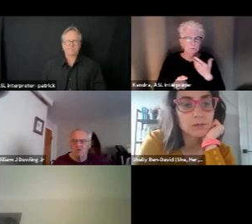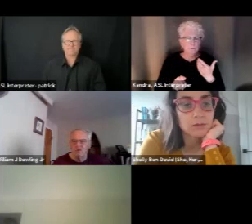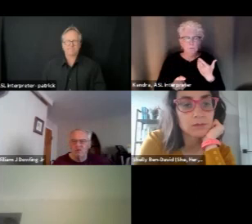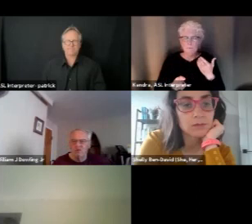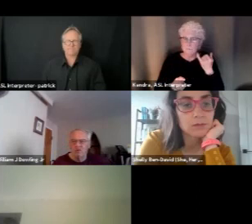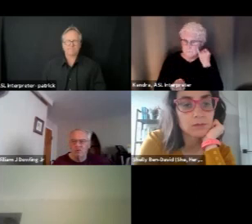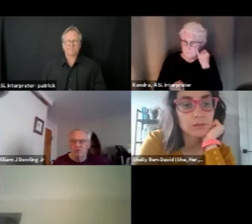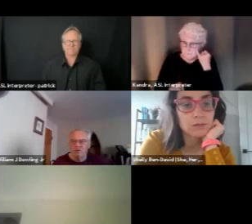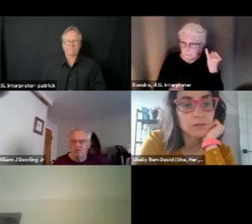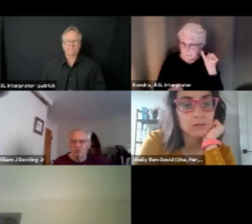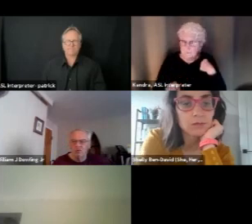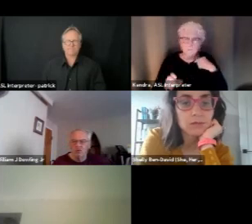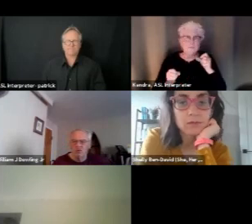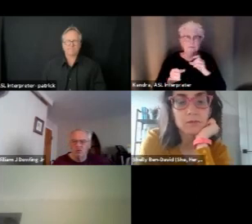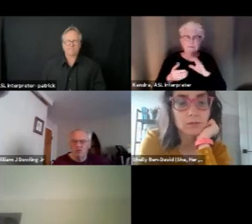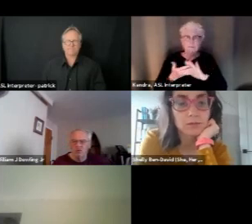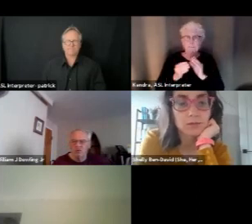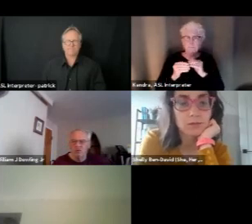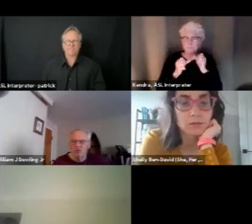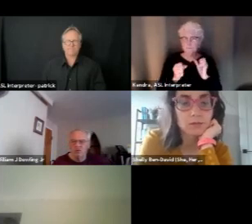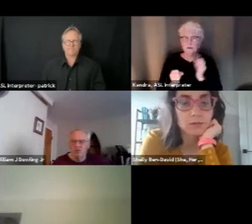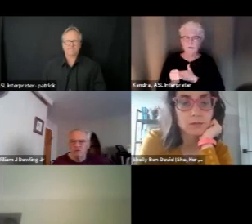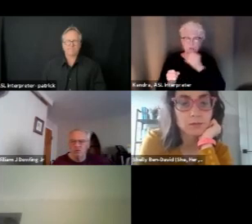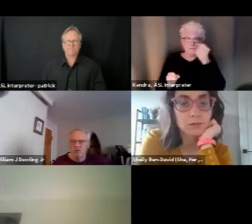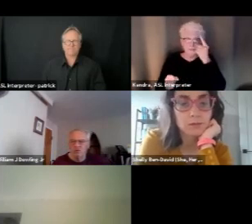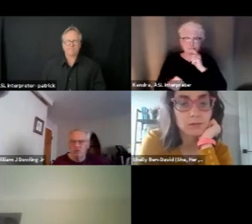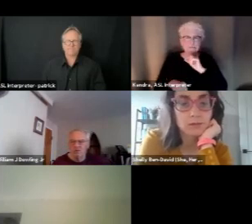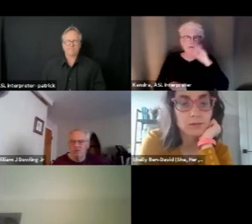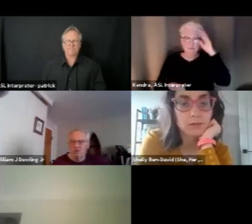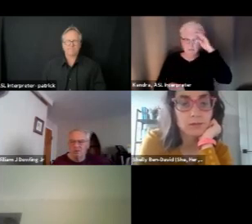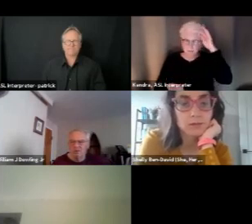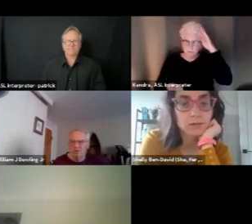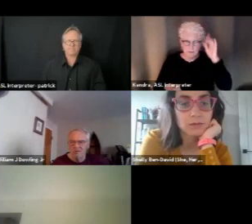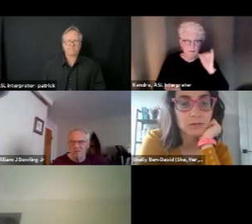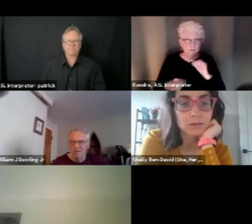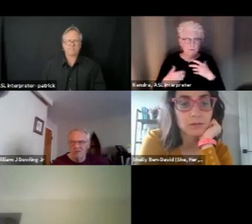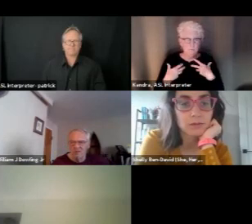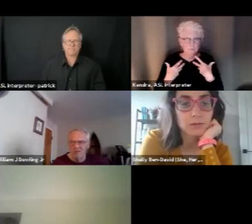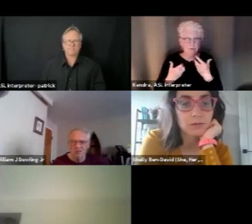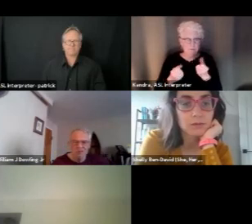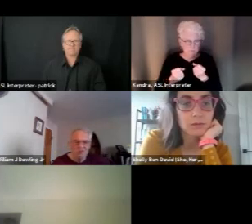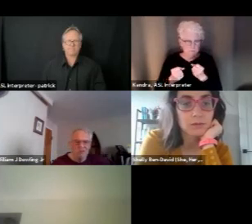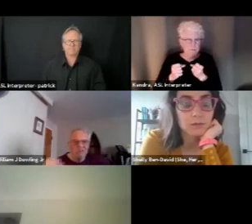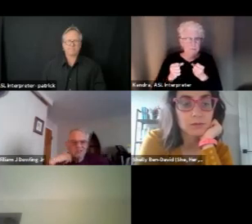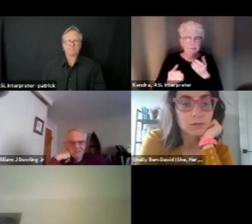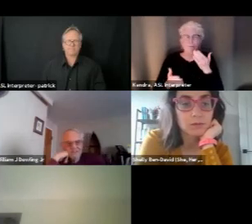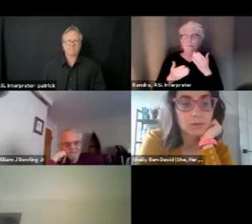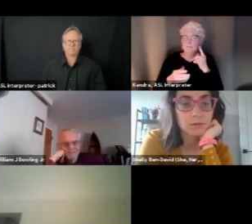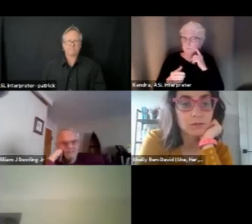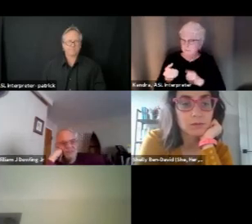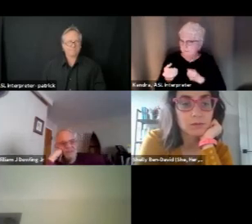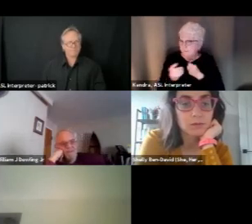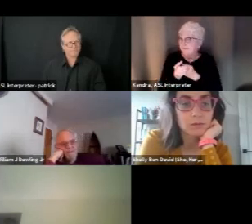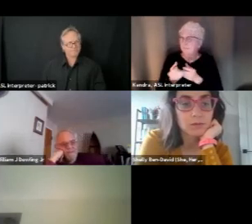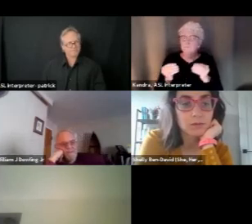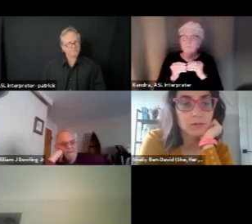could strengthen theory around post-traumatic growth and see how it's distinct from recovery, then maybe we could just support future research on post-traumatic growth